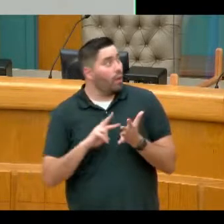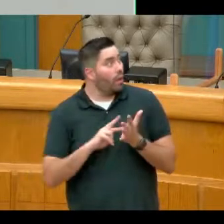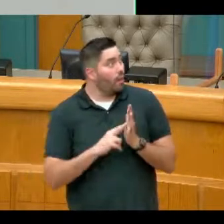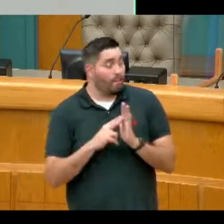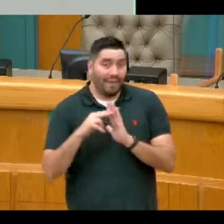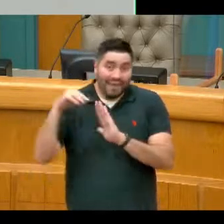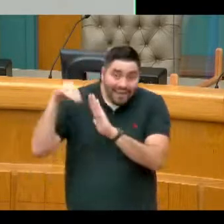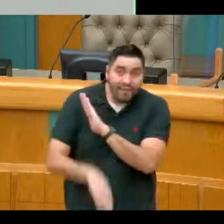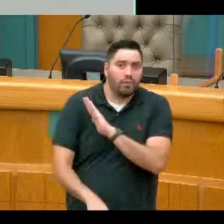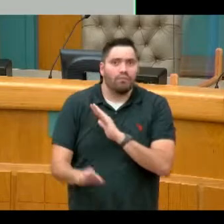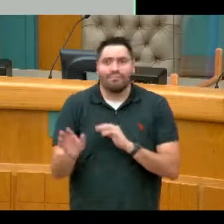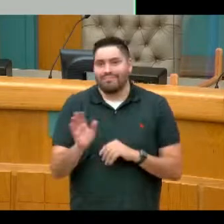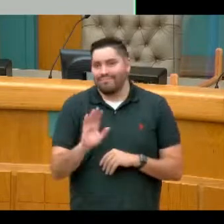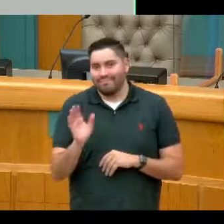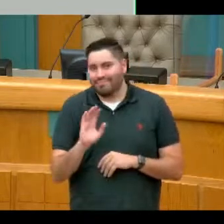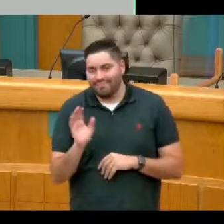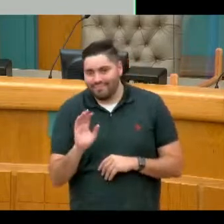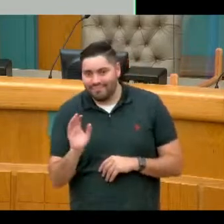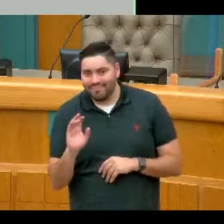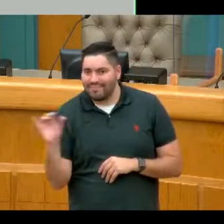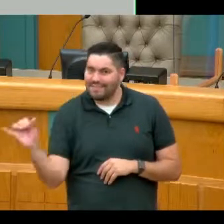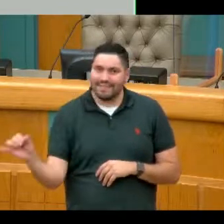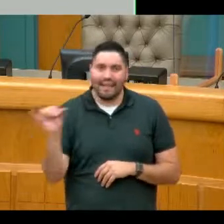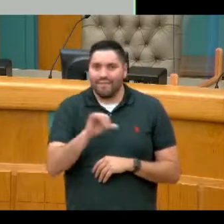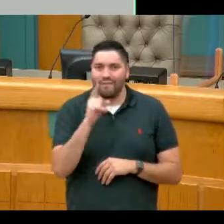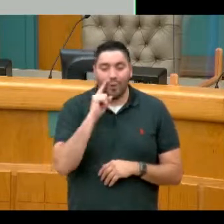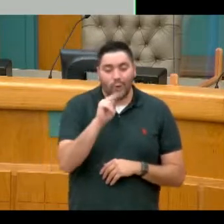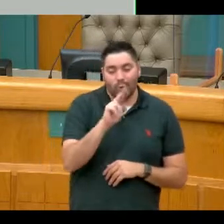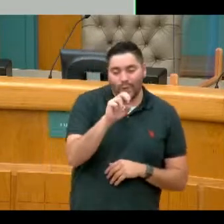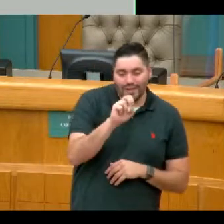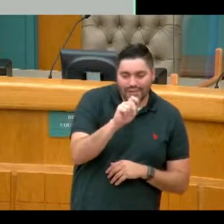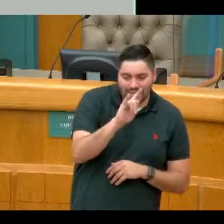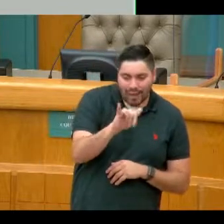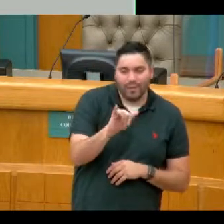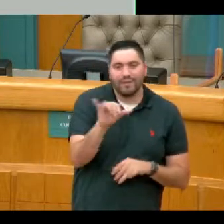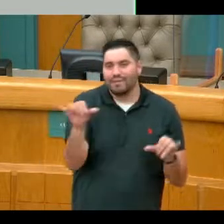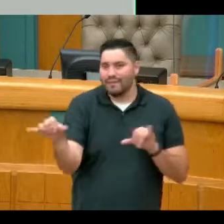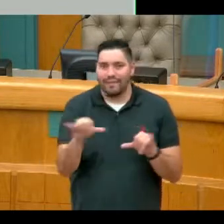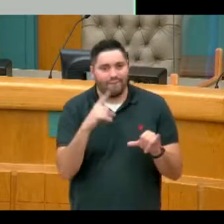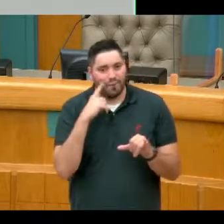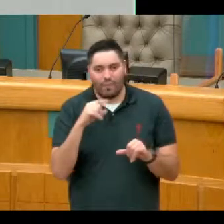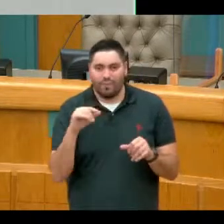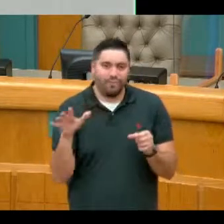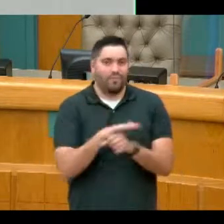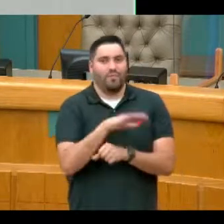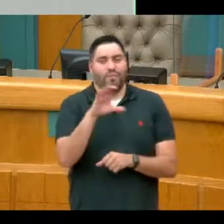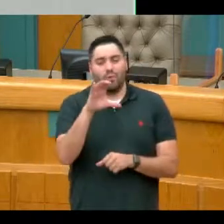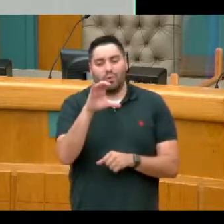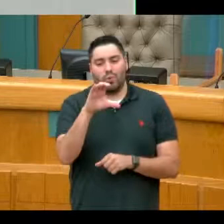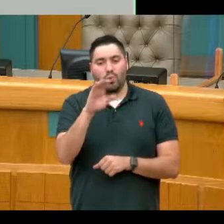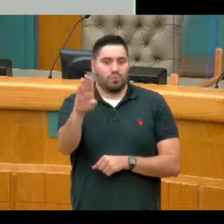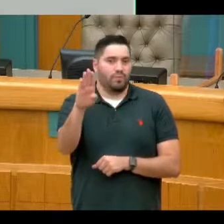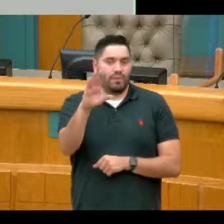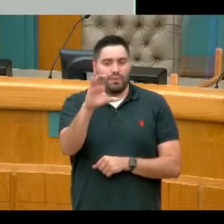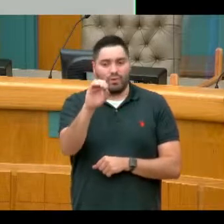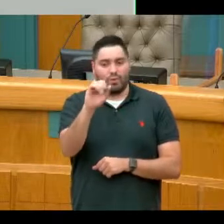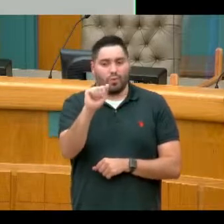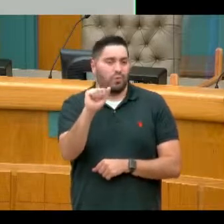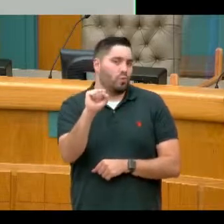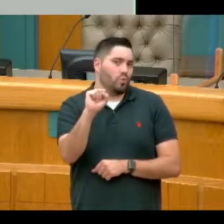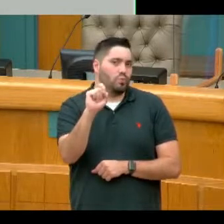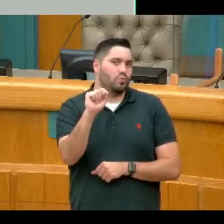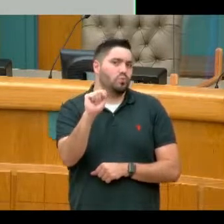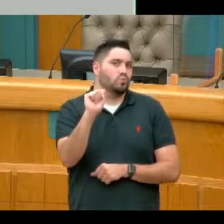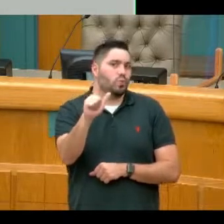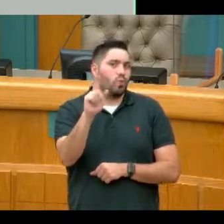this week we're at 24. Last week when I presented, we were at 23. If you look at the red bars, you can see that for the